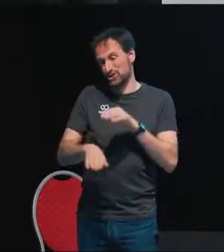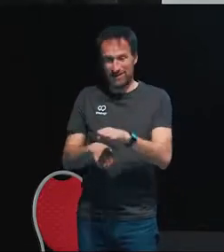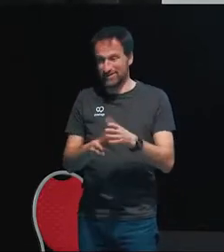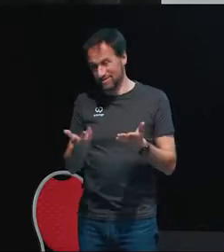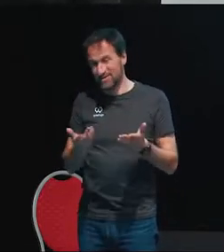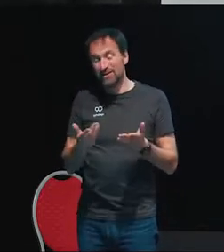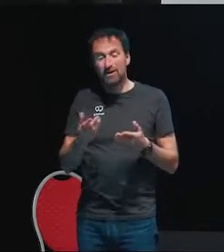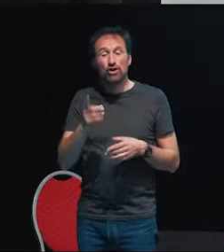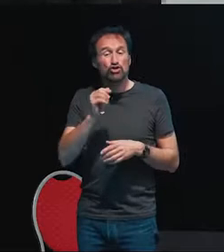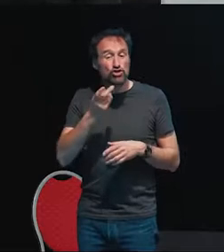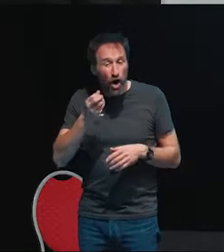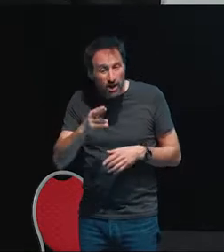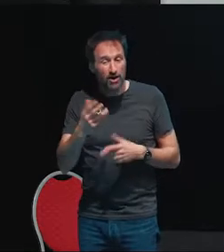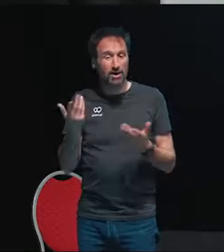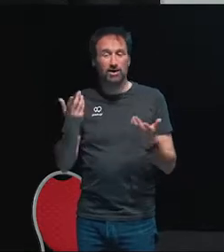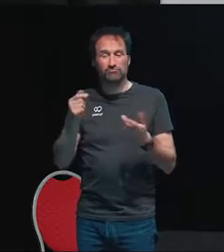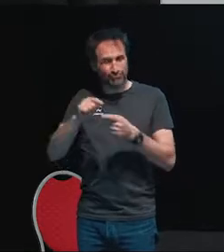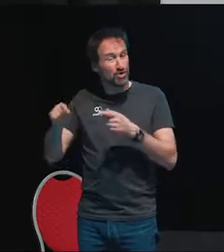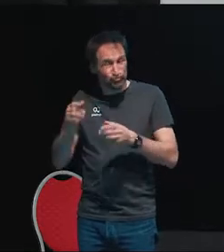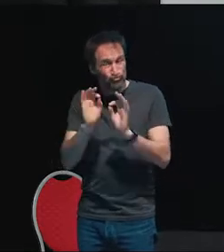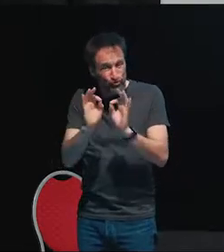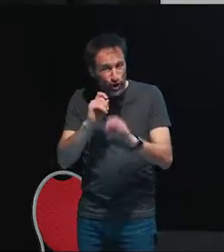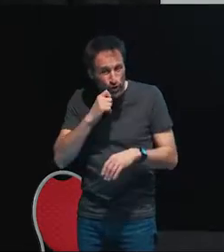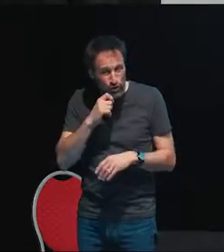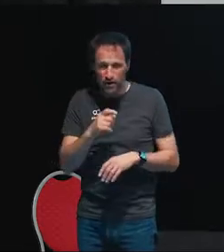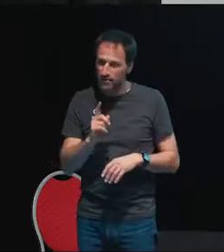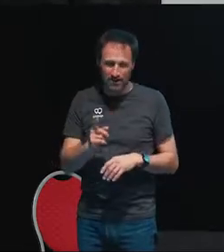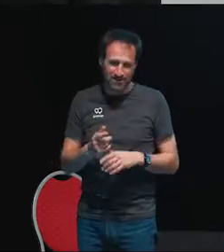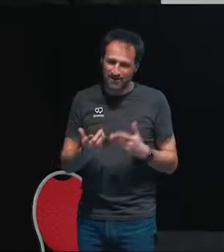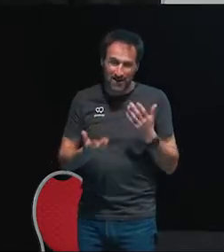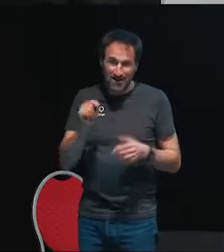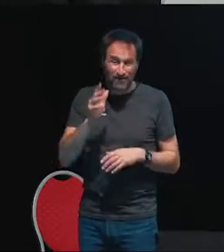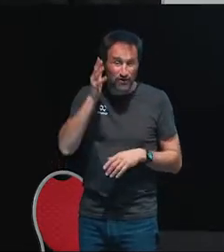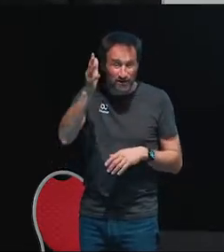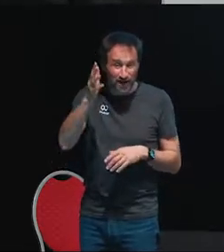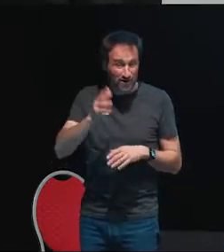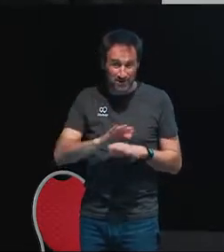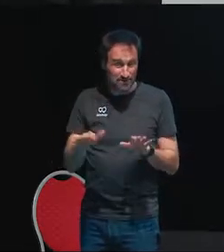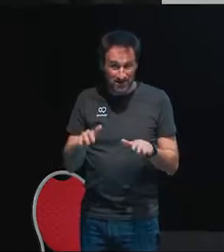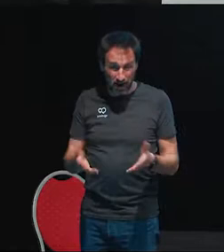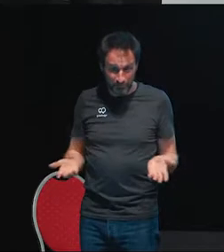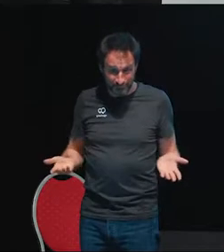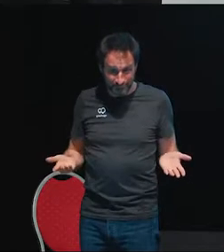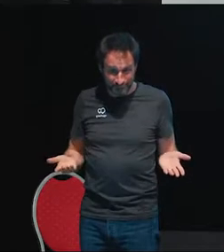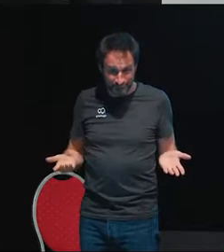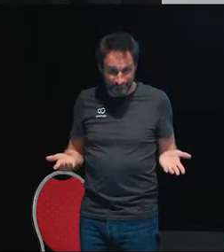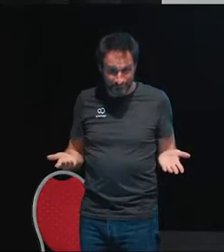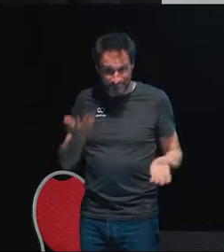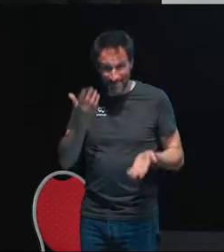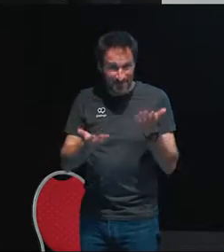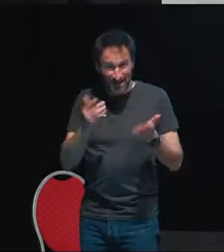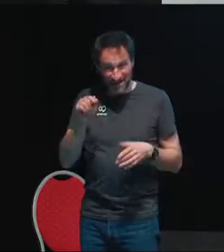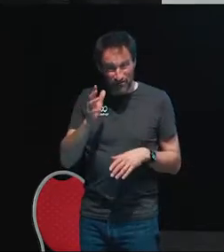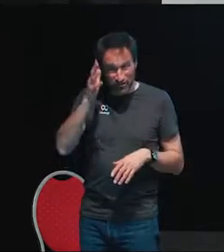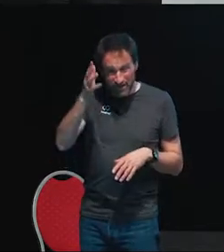look into but let's be honest maybe they're not even going to be here in five years maybe we're gonna have something way